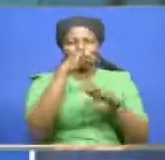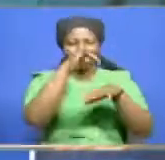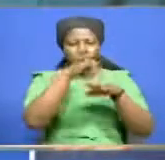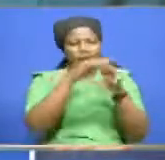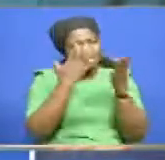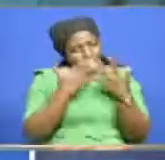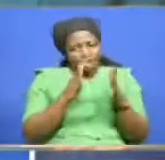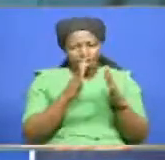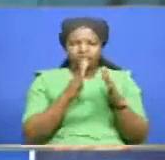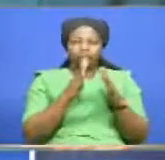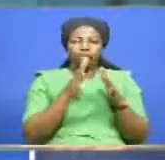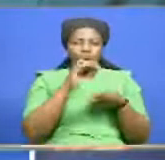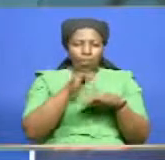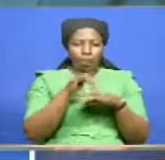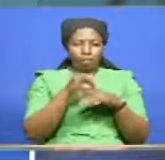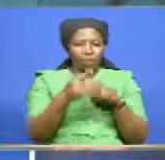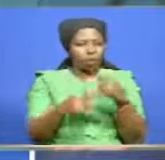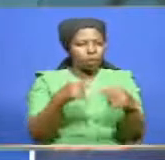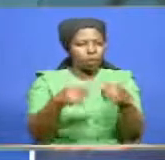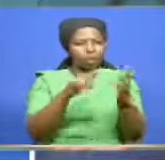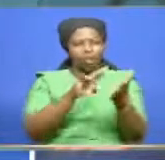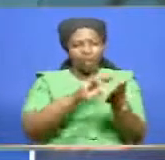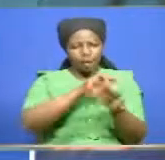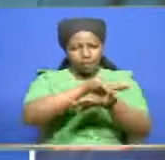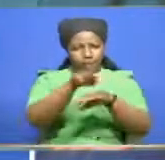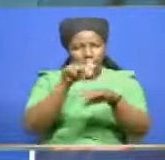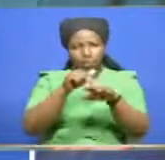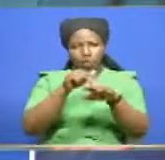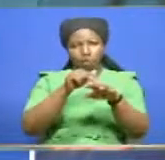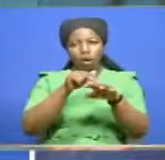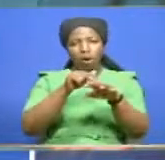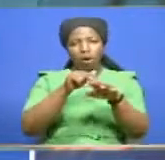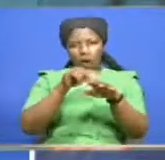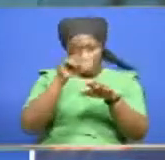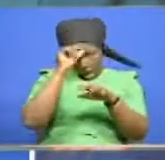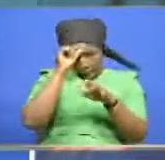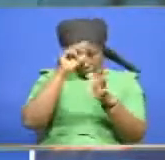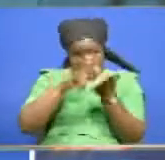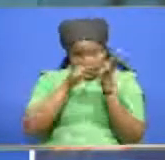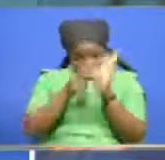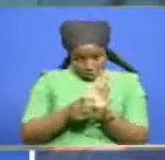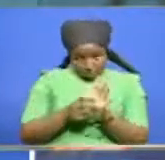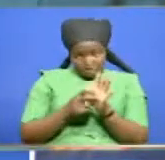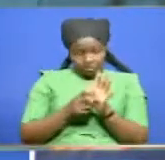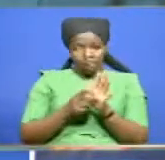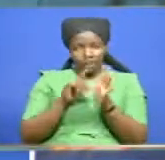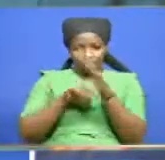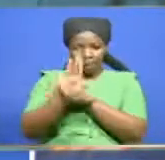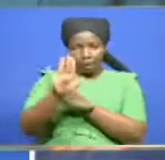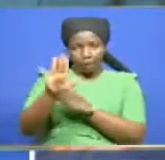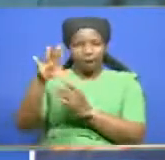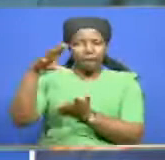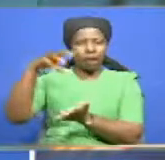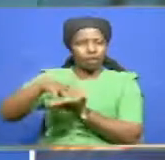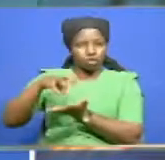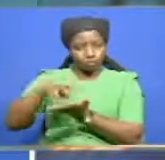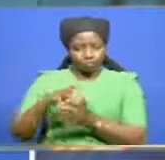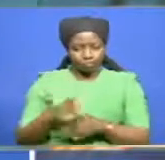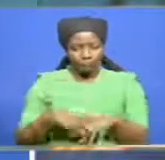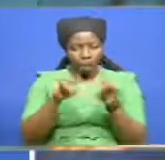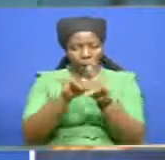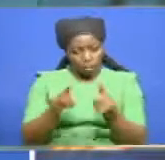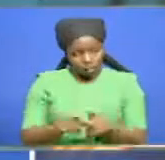of ongoing national government projects in their respective dockets. The head of state further advised the newly appointees to